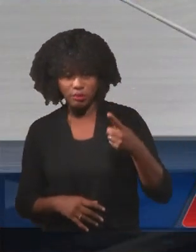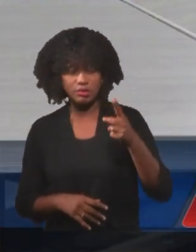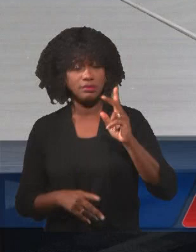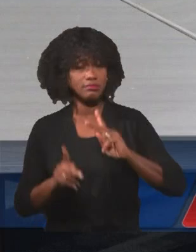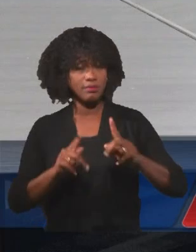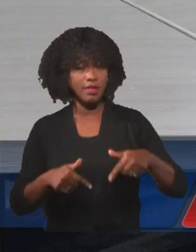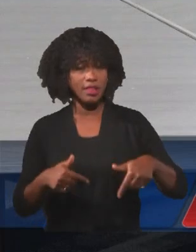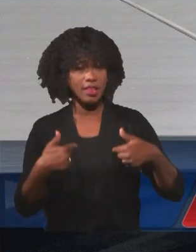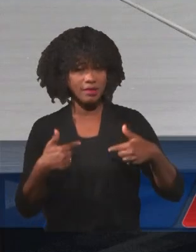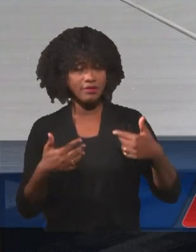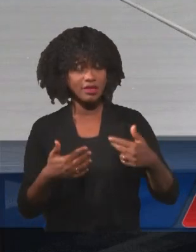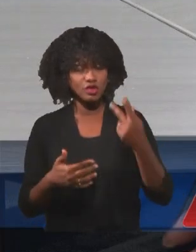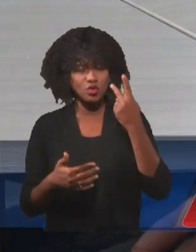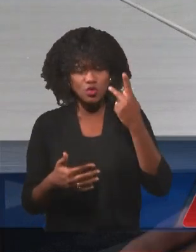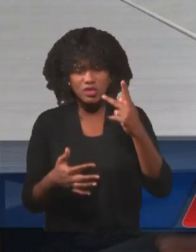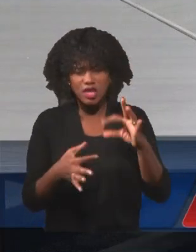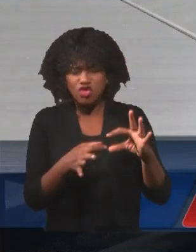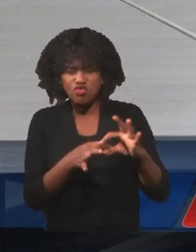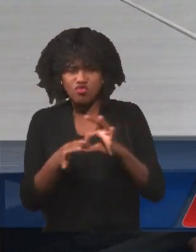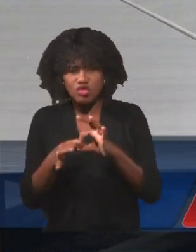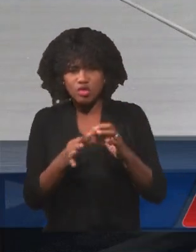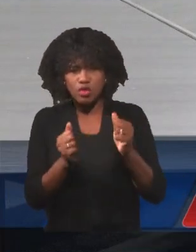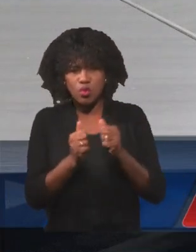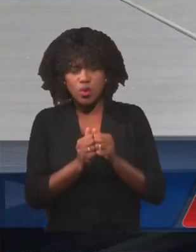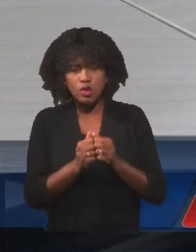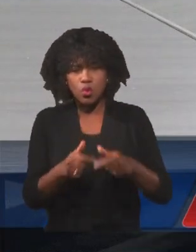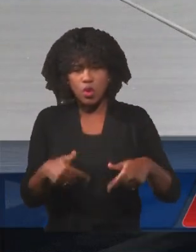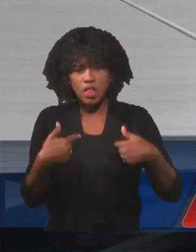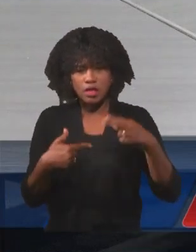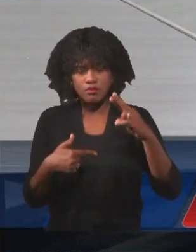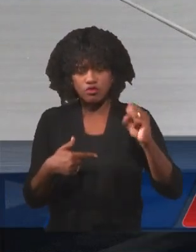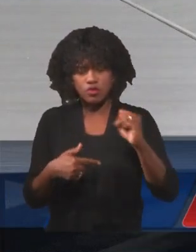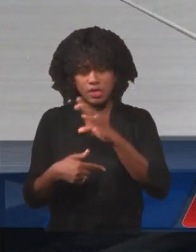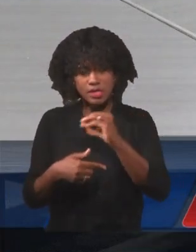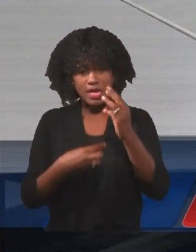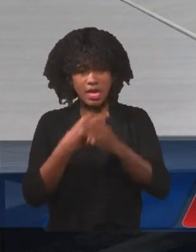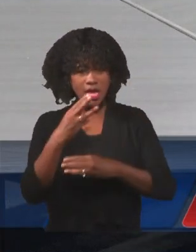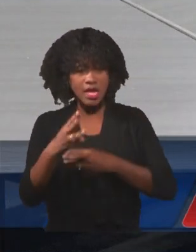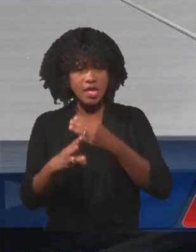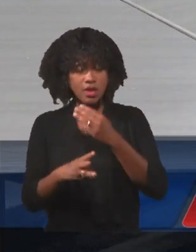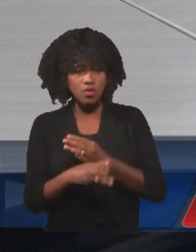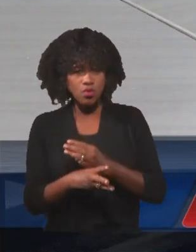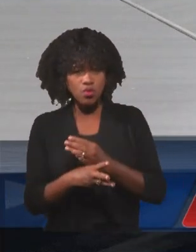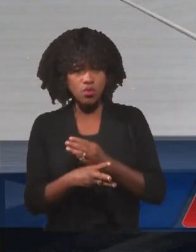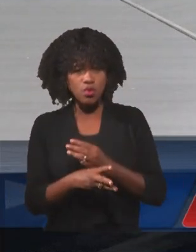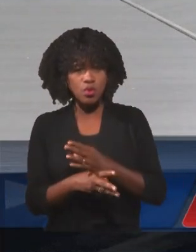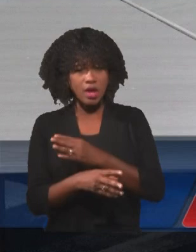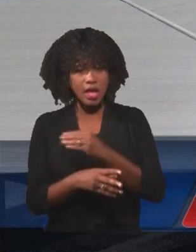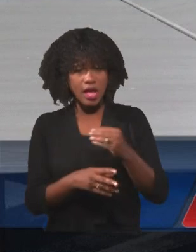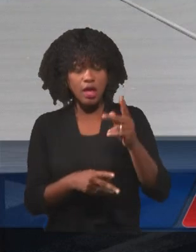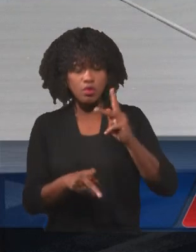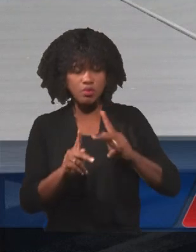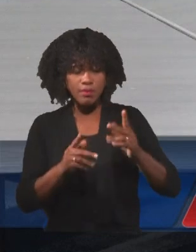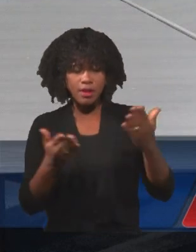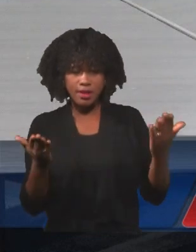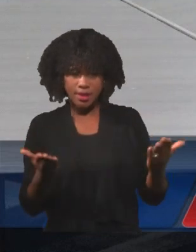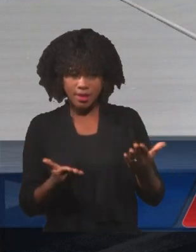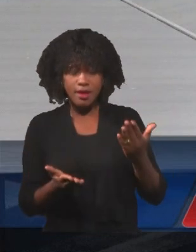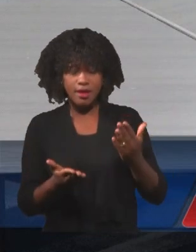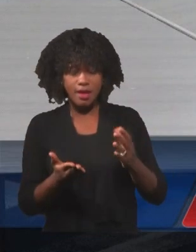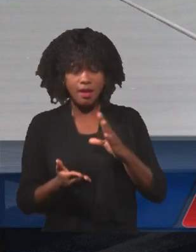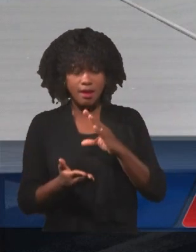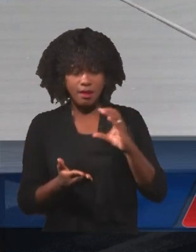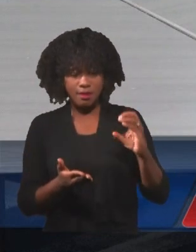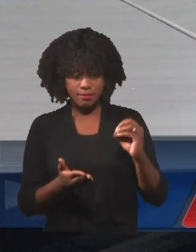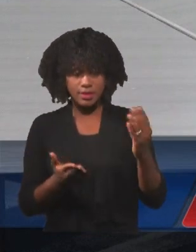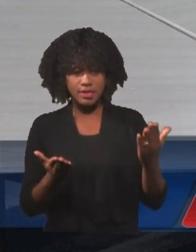see that connectivity between those in the U.S. and around the world and those with their with citizens here and companies here